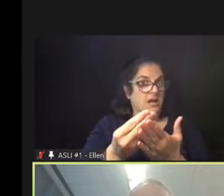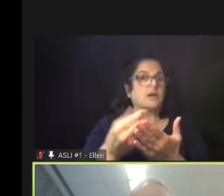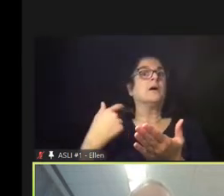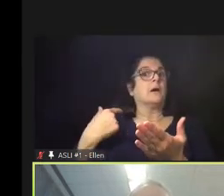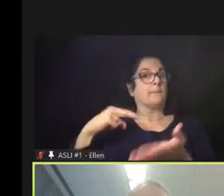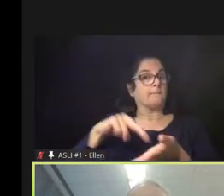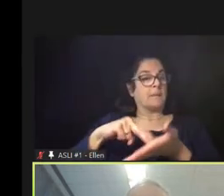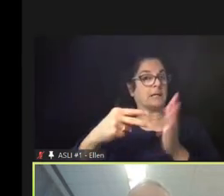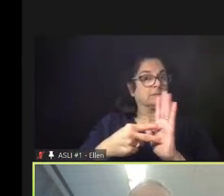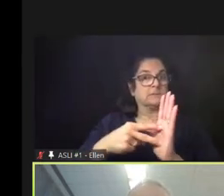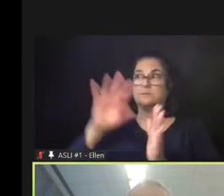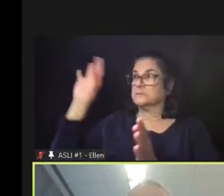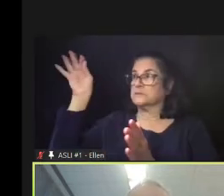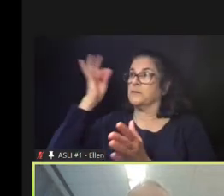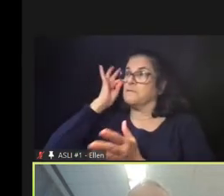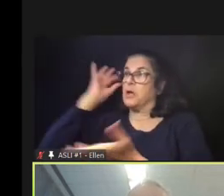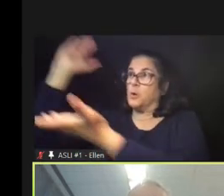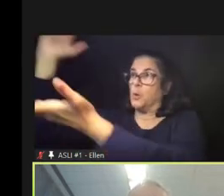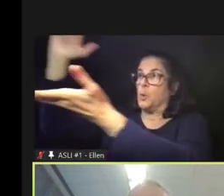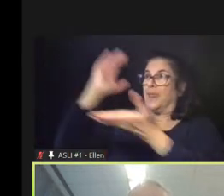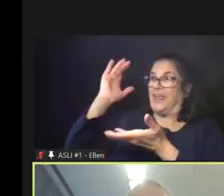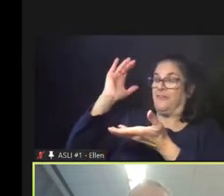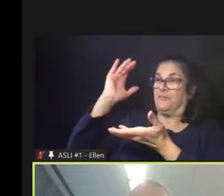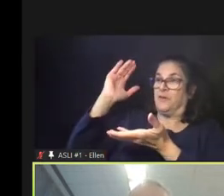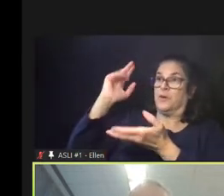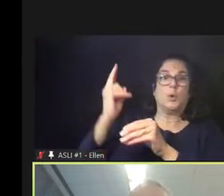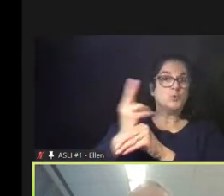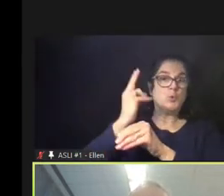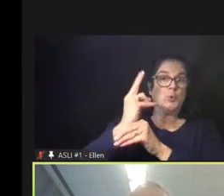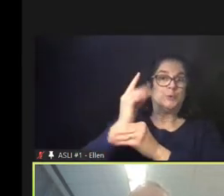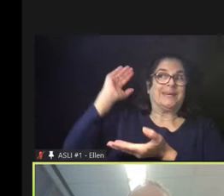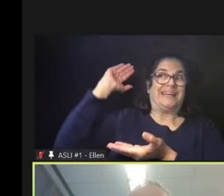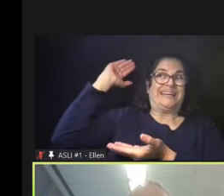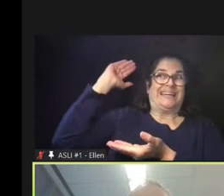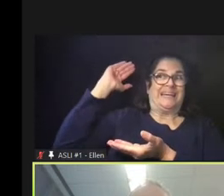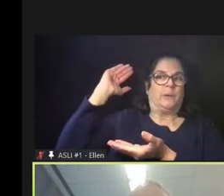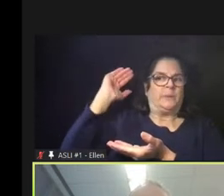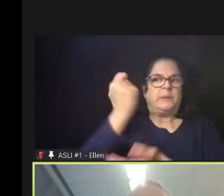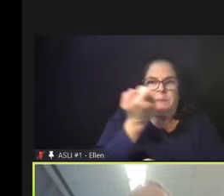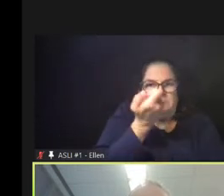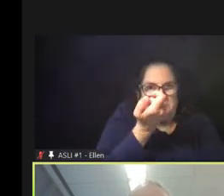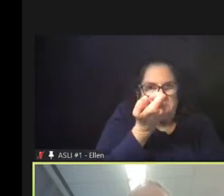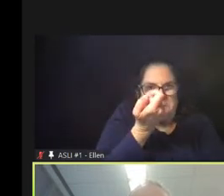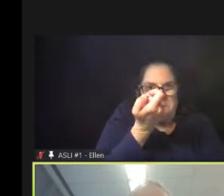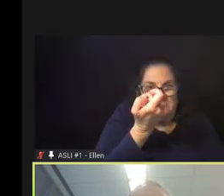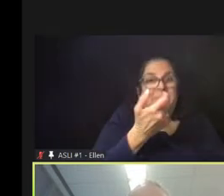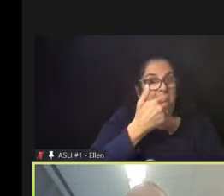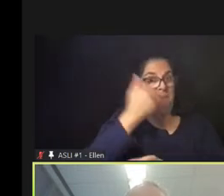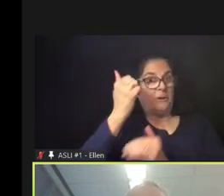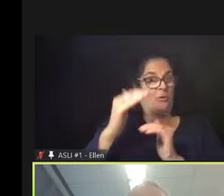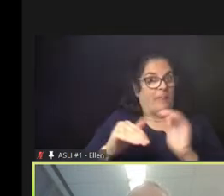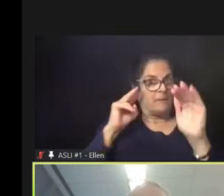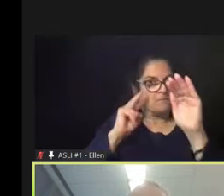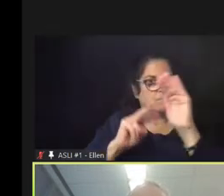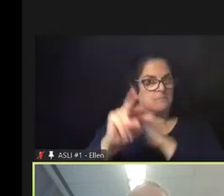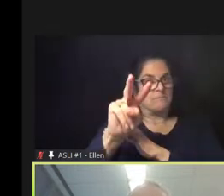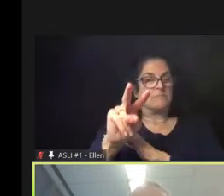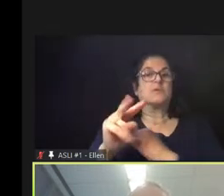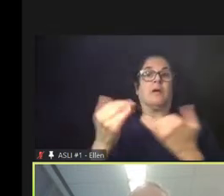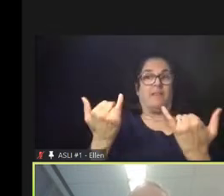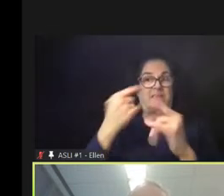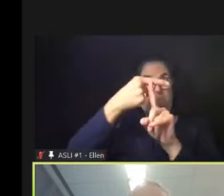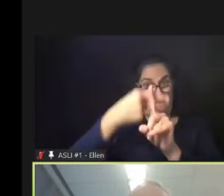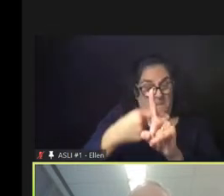public in federal relief funding than we had originally estimated. For this month, we're drawing down about $15